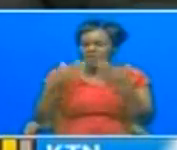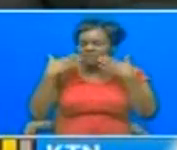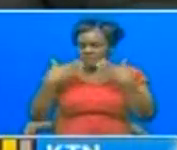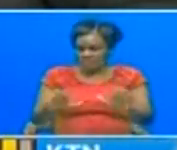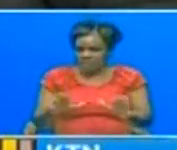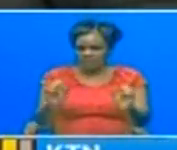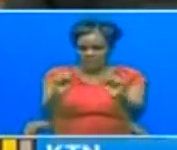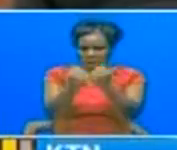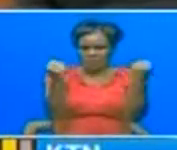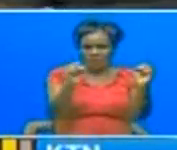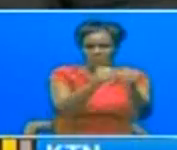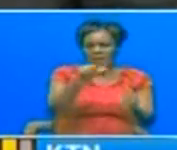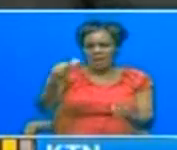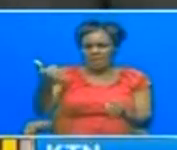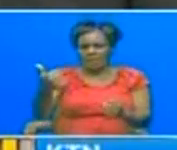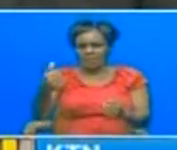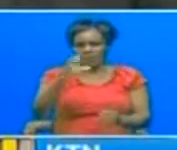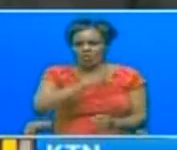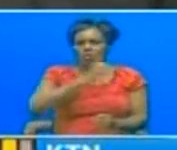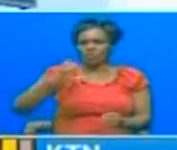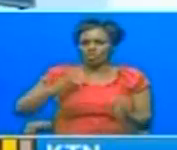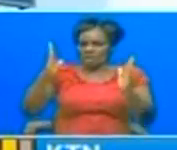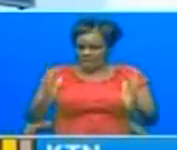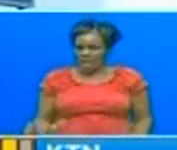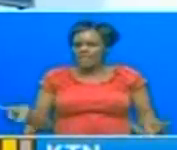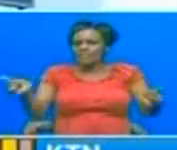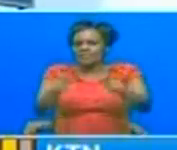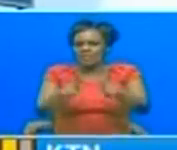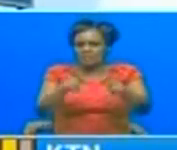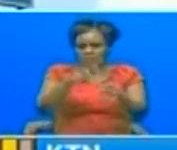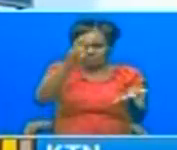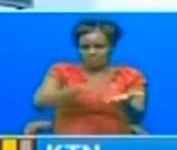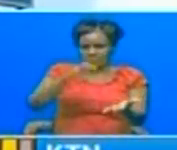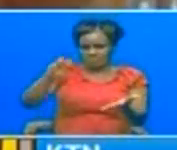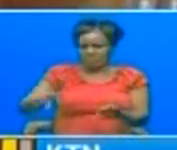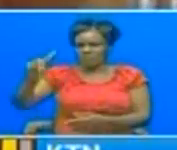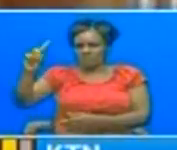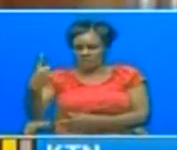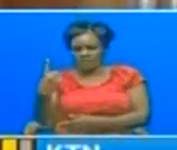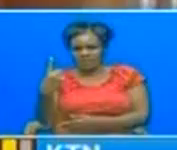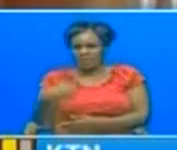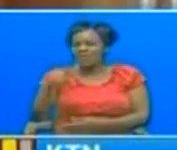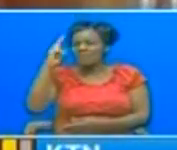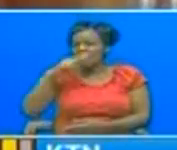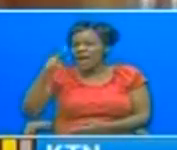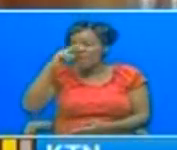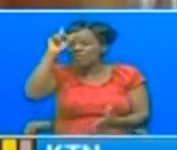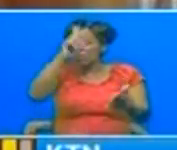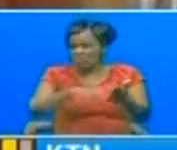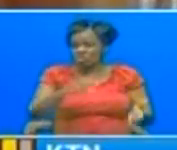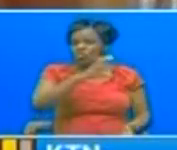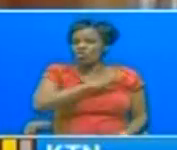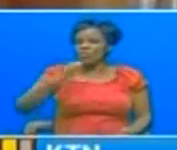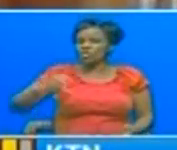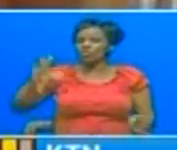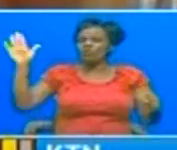the cycle, with another commissioner, Professor Jenon Songo, having been the first to quit. Ironically, the entire commission has